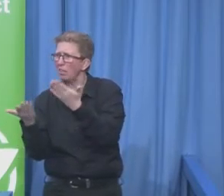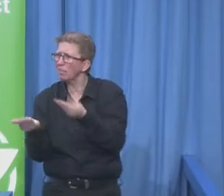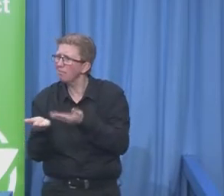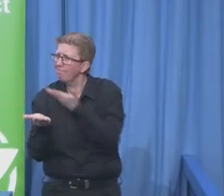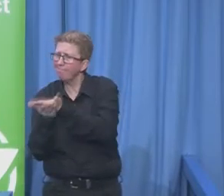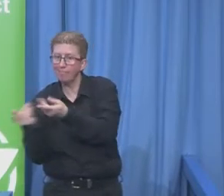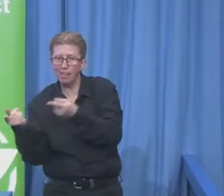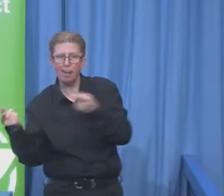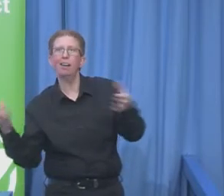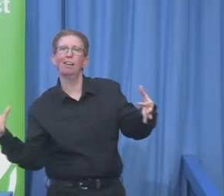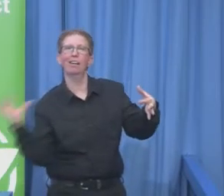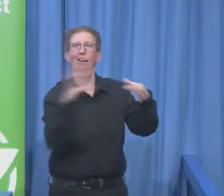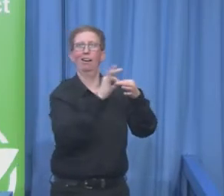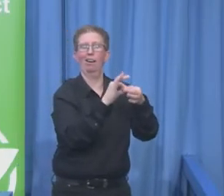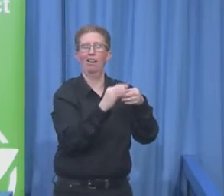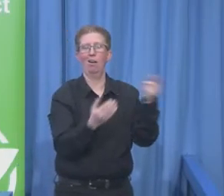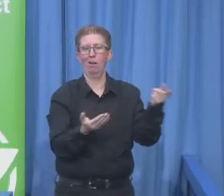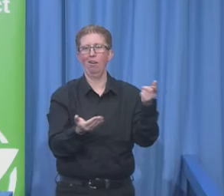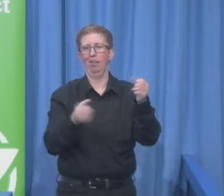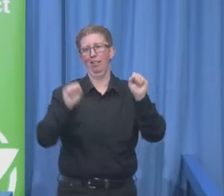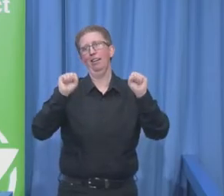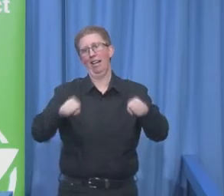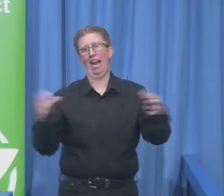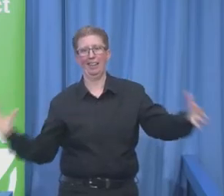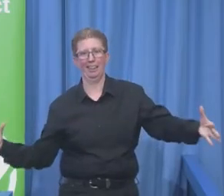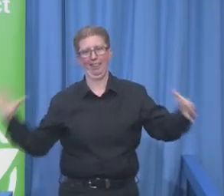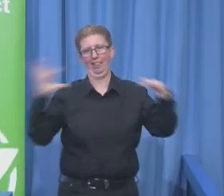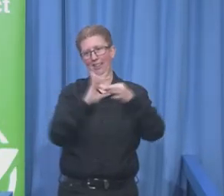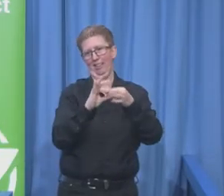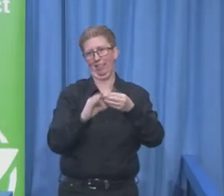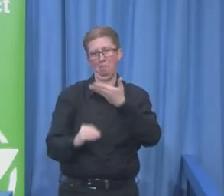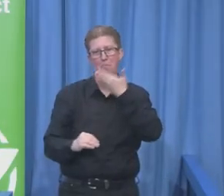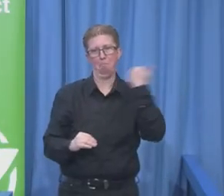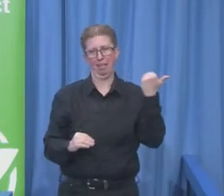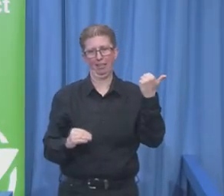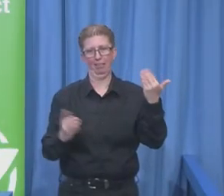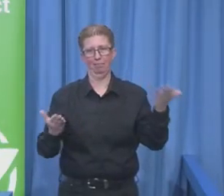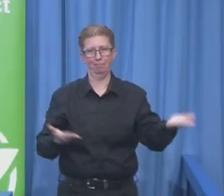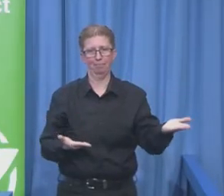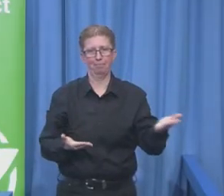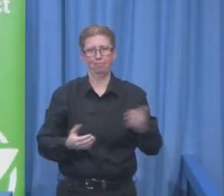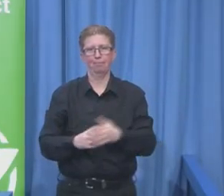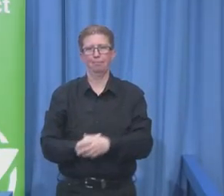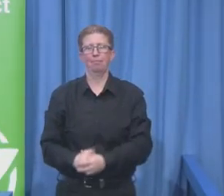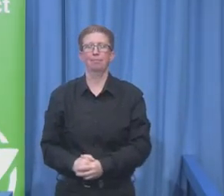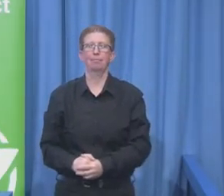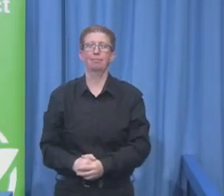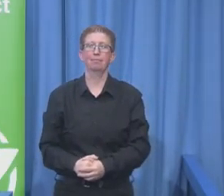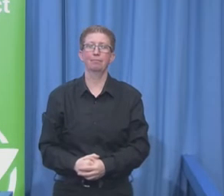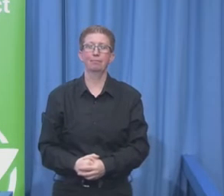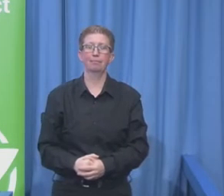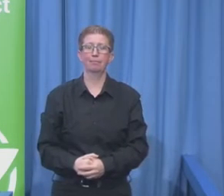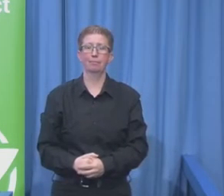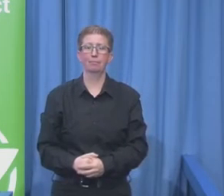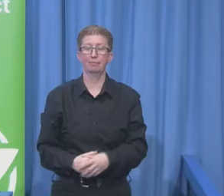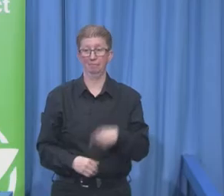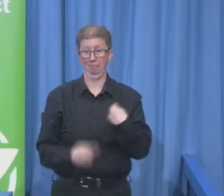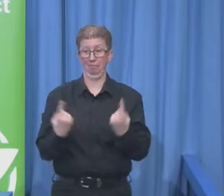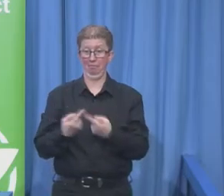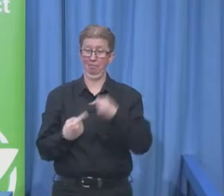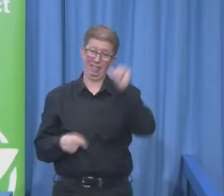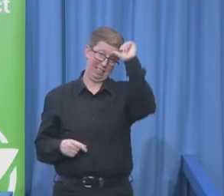we were always trying for corporate level jobs, but we realized that, in India, people do vie for government level